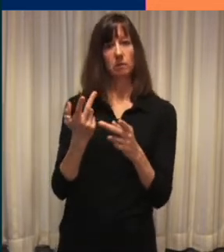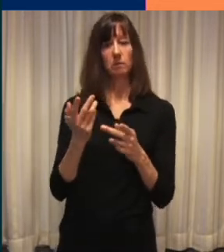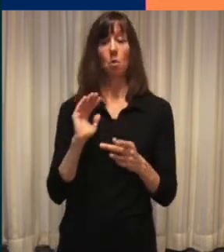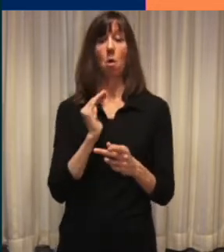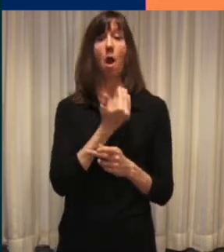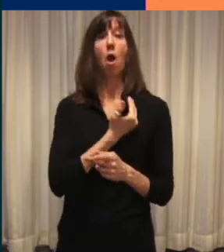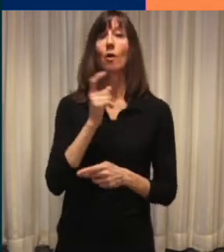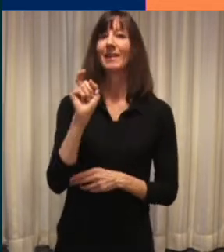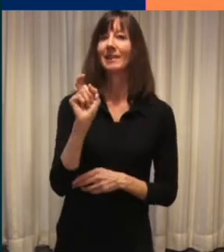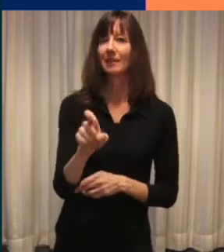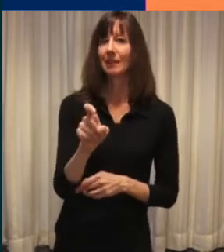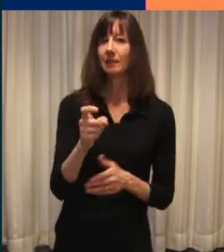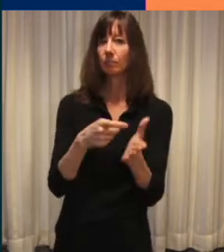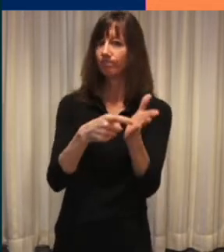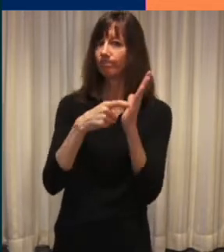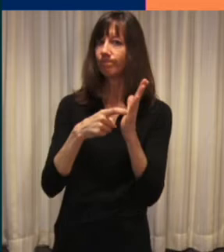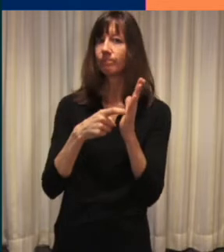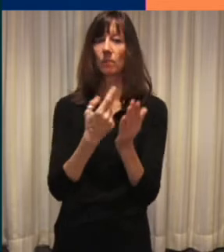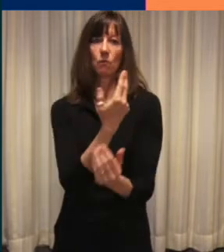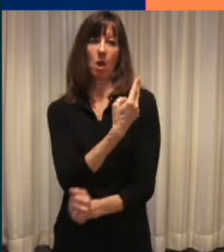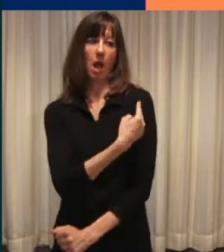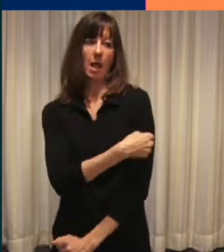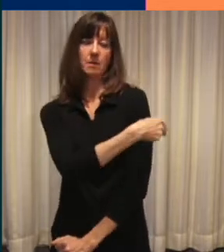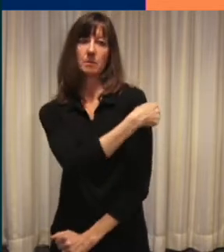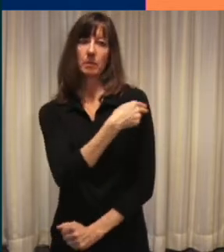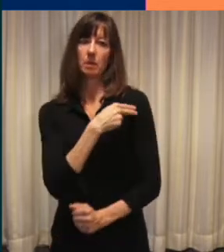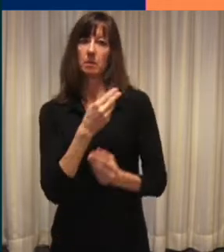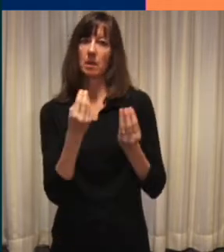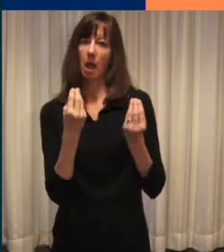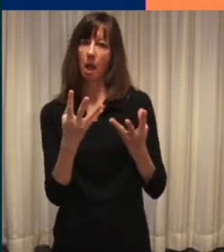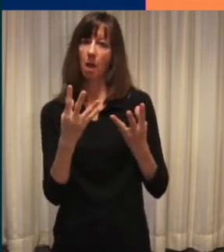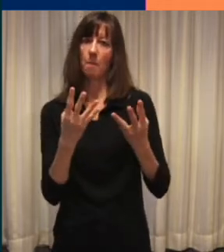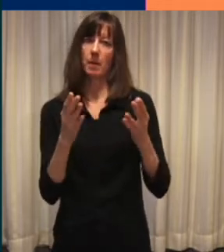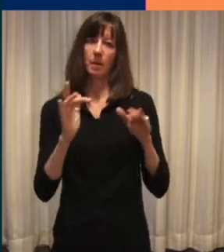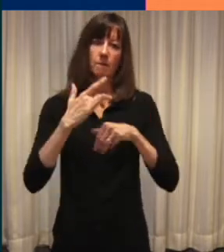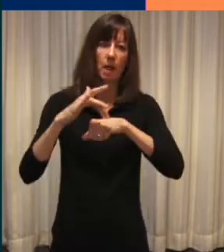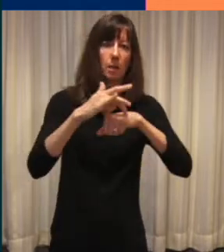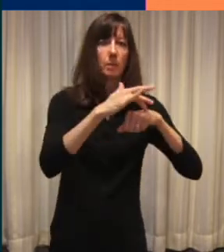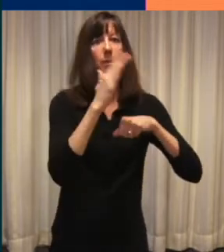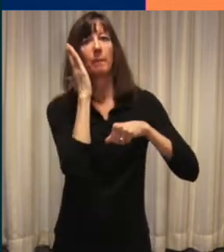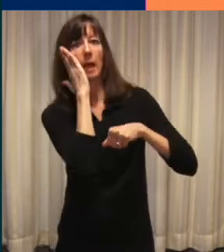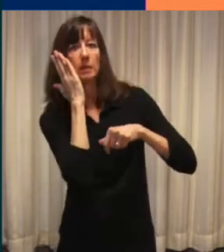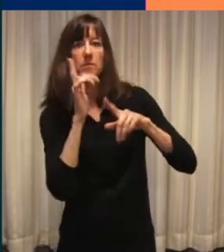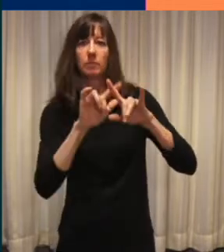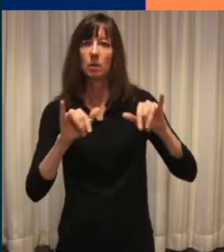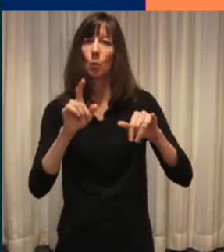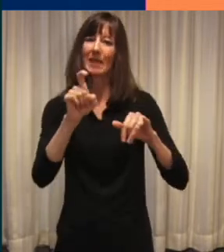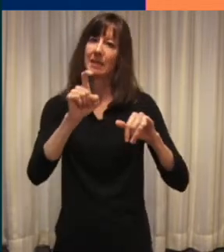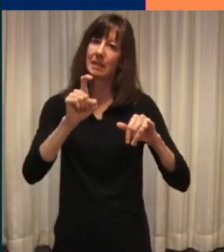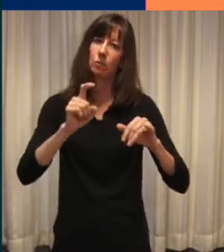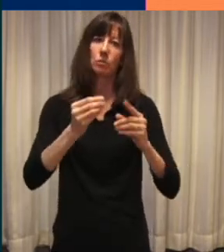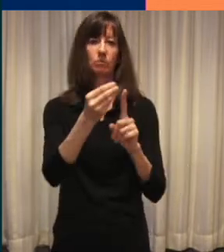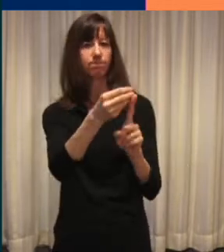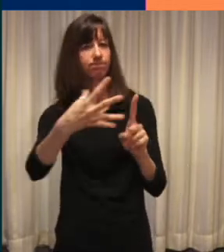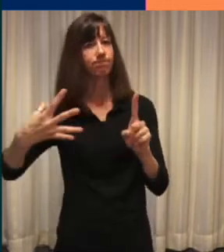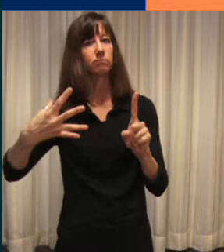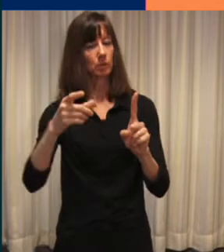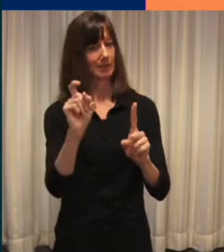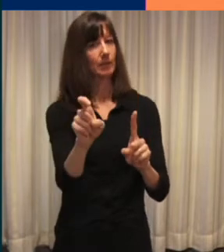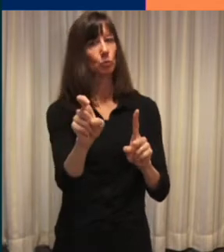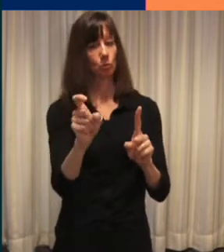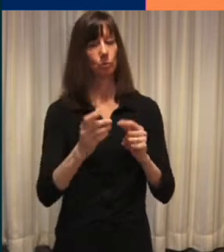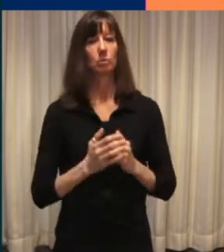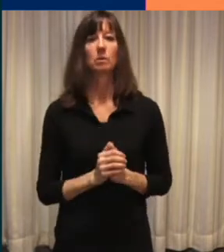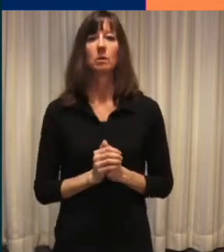critical. One of the things we have been asked to share that we haven't shared yet, but I want to do, is where are we currently at with our